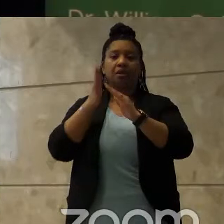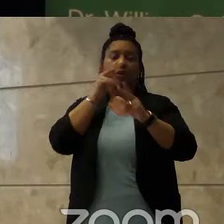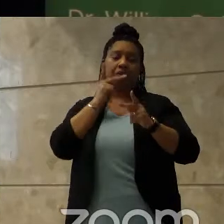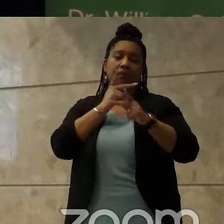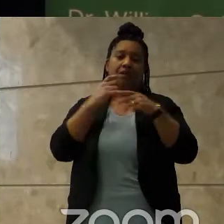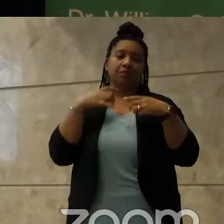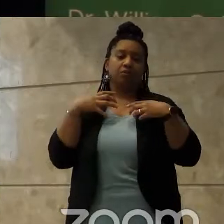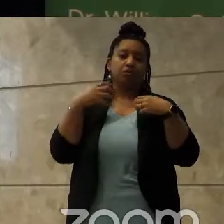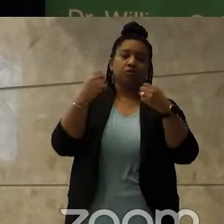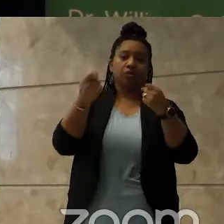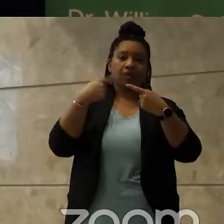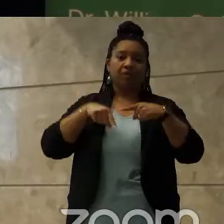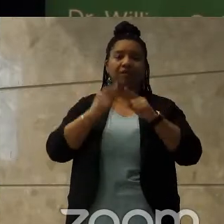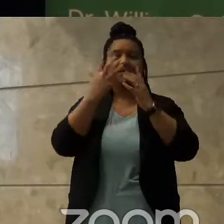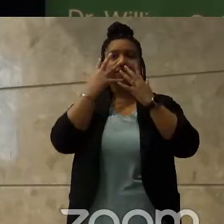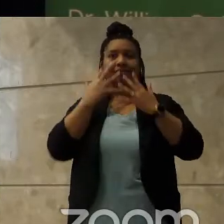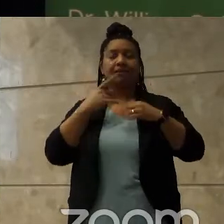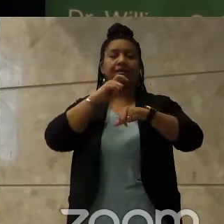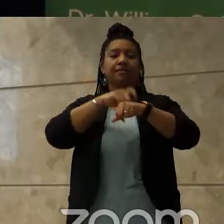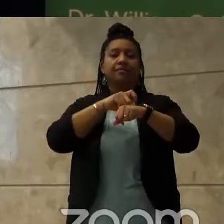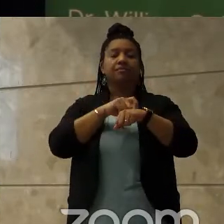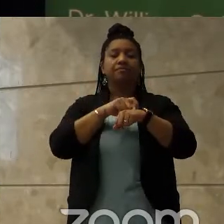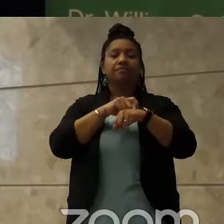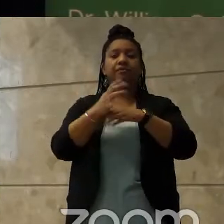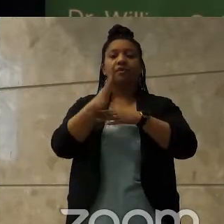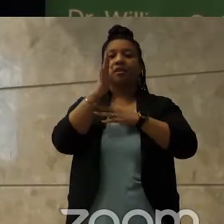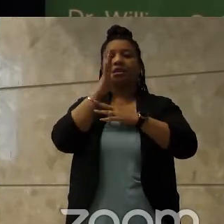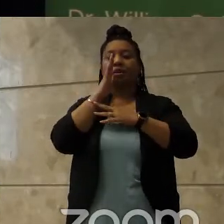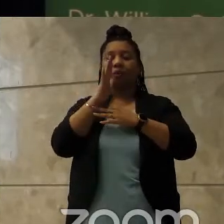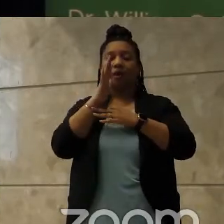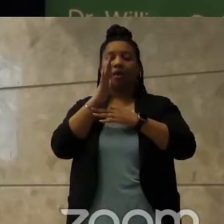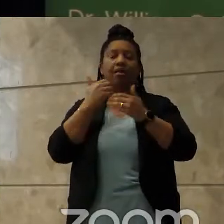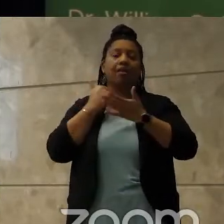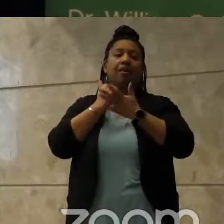loss and take us to this loss.